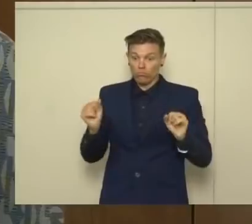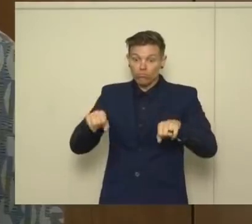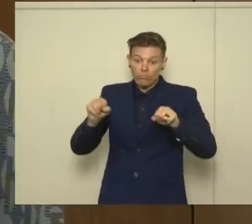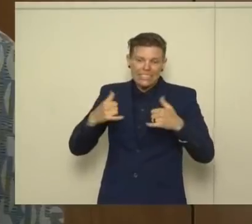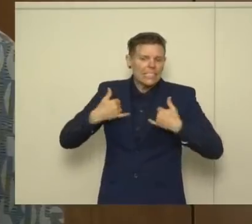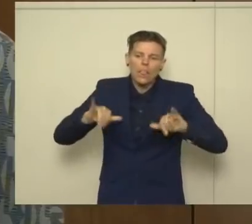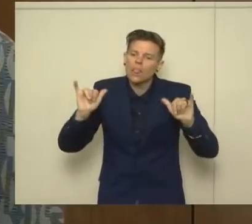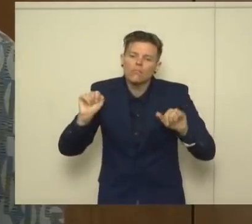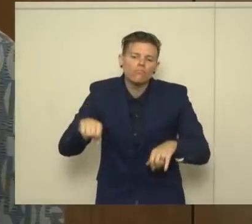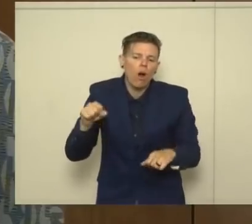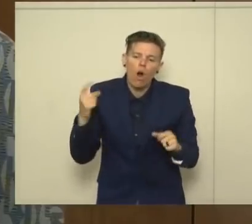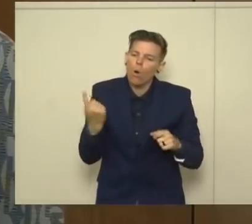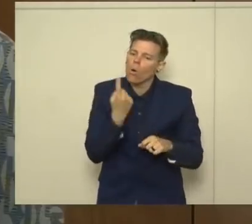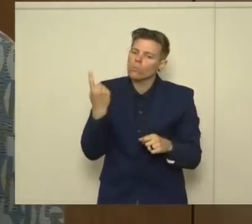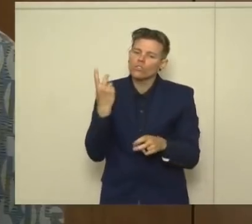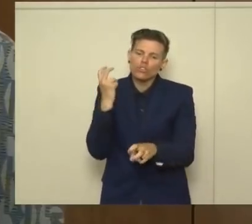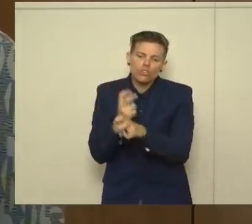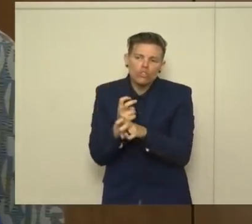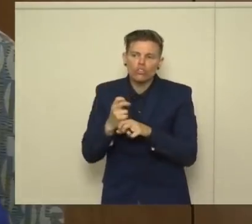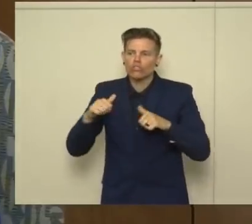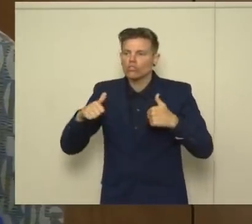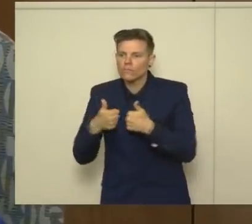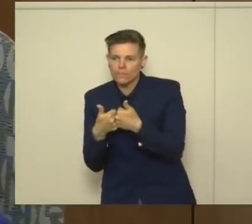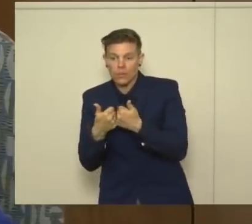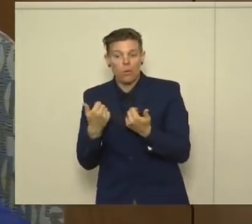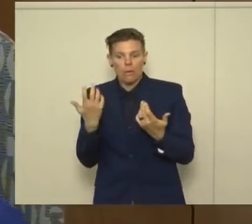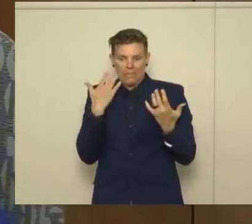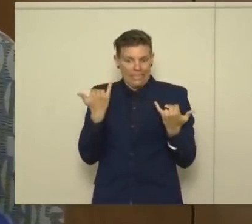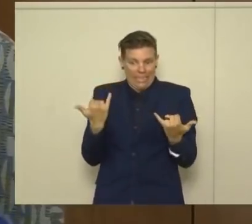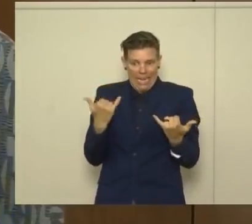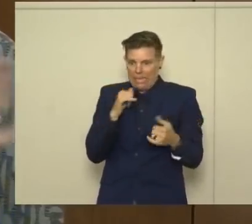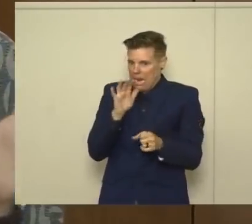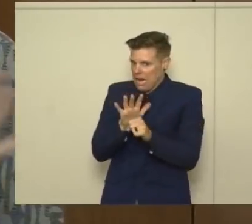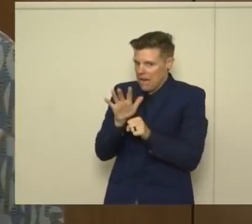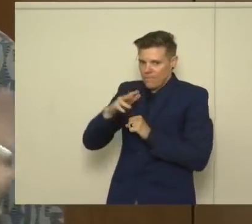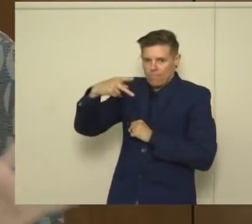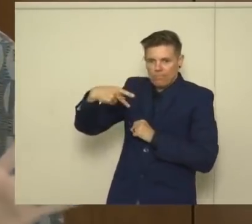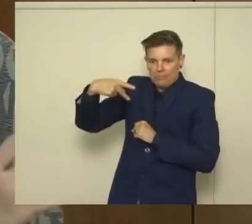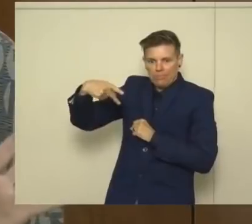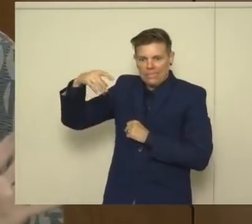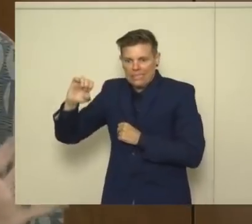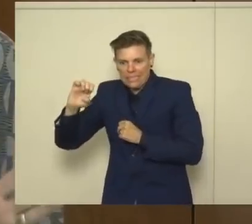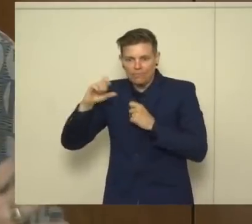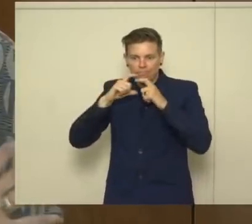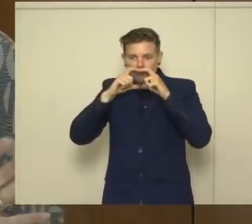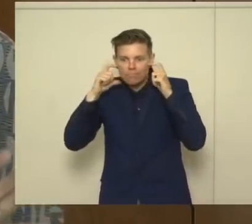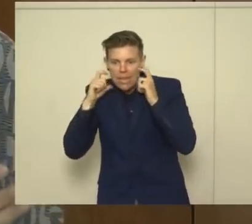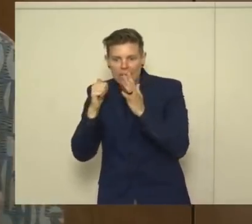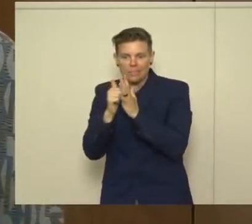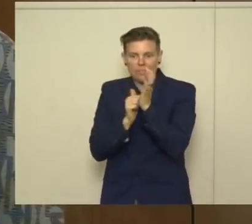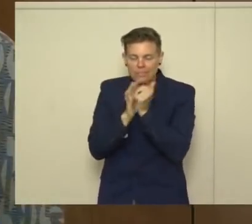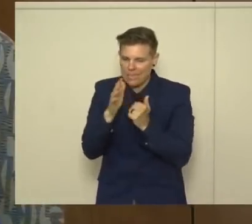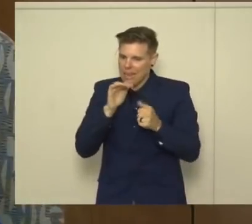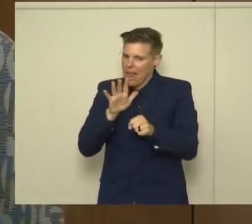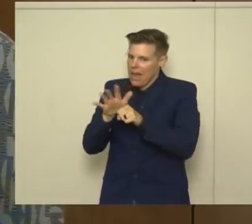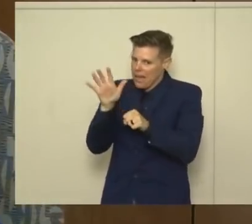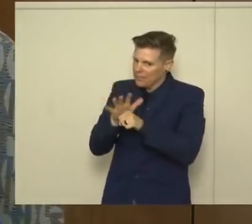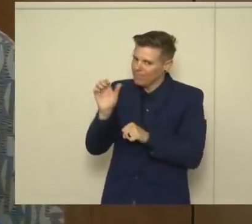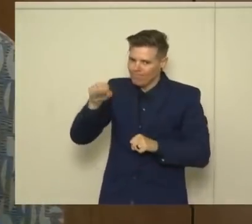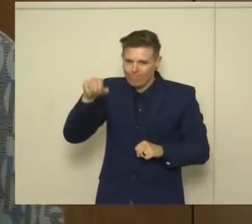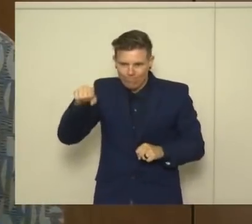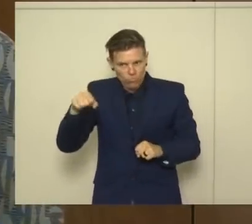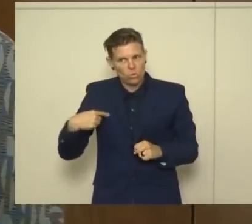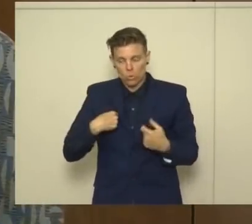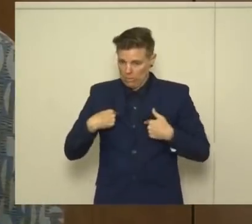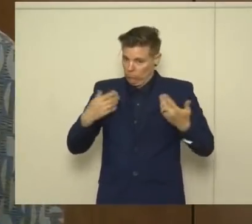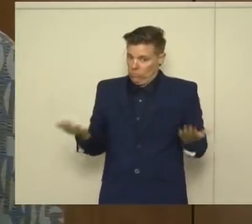adequate personal protective equipment, PPE, masks, and related. And we are going to have a very hands-on approach